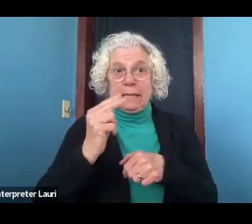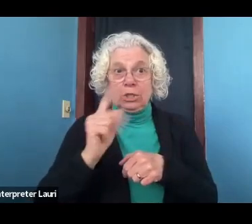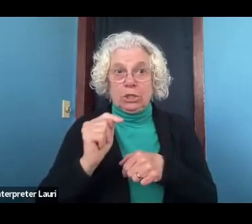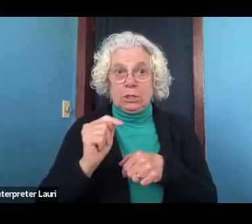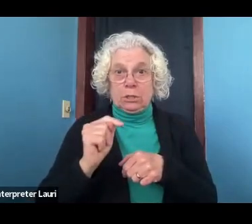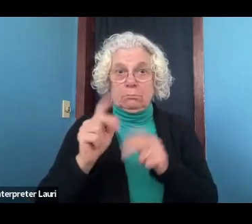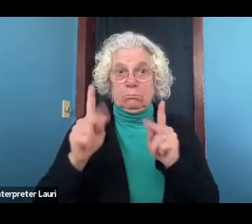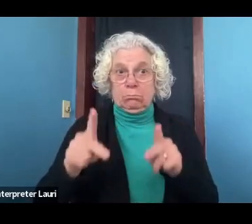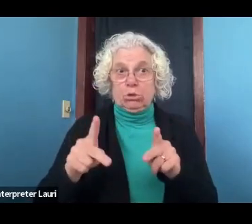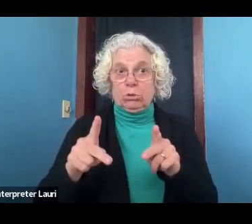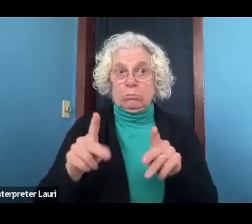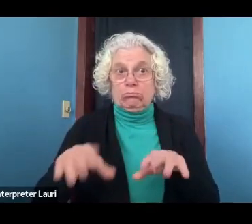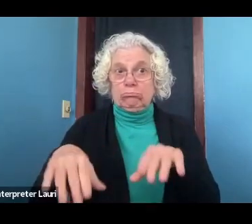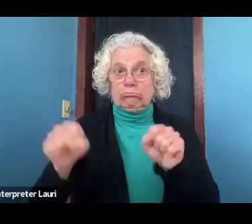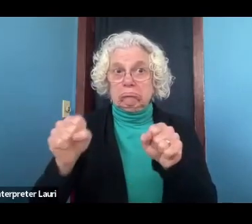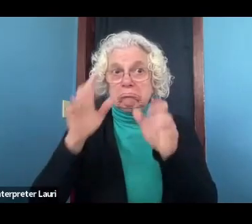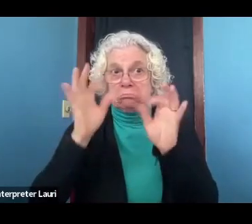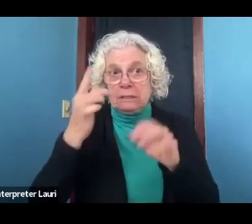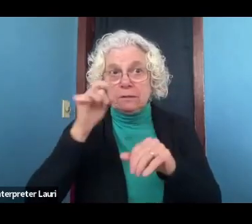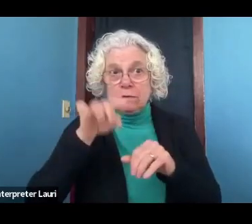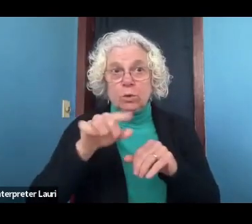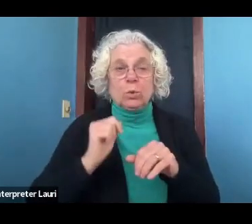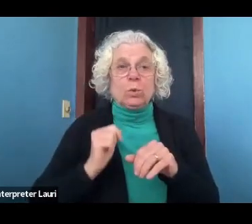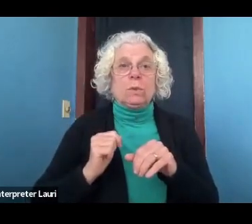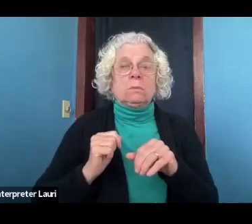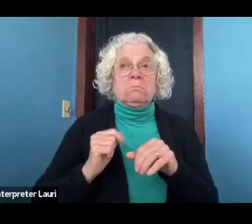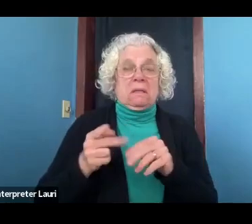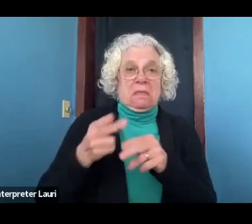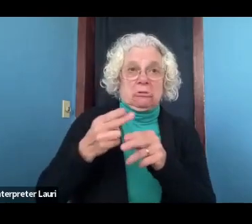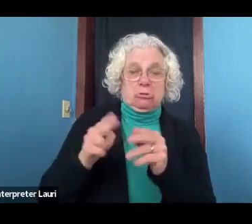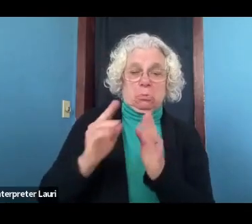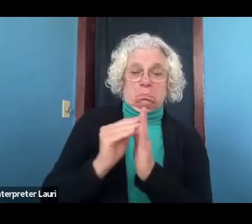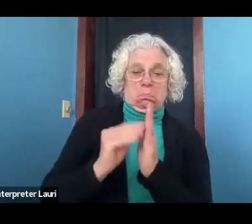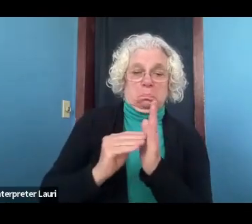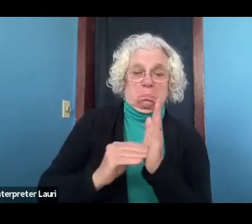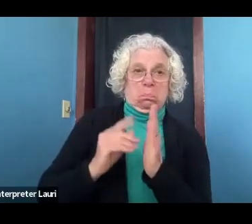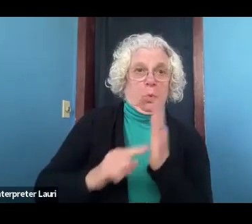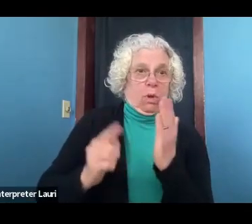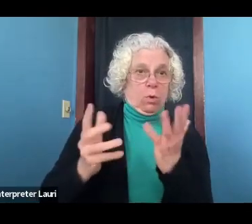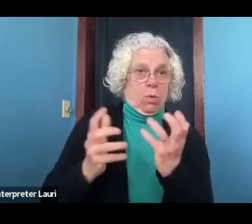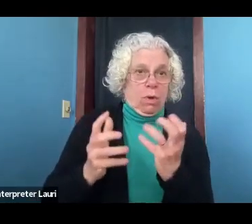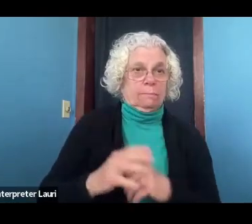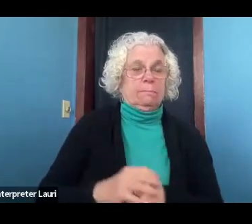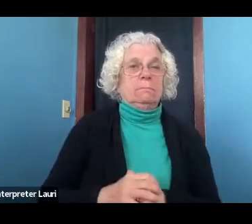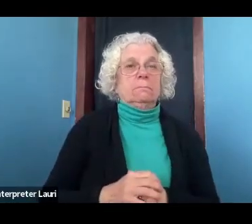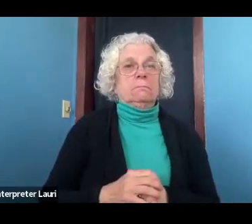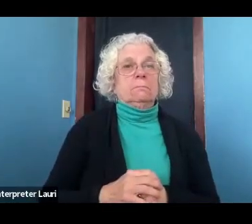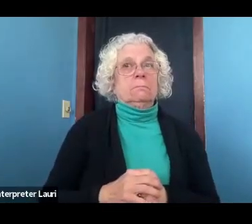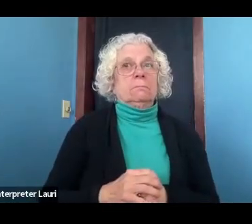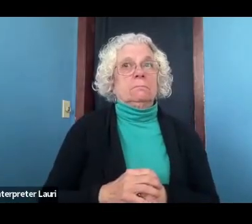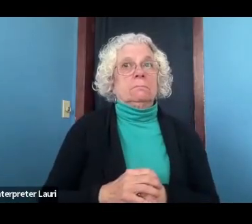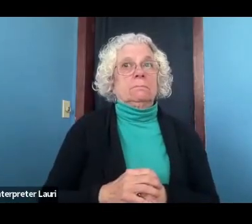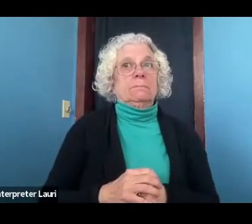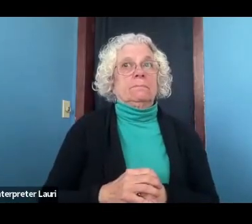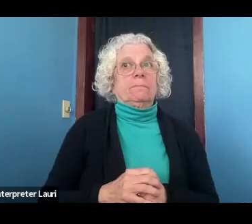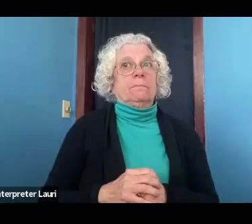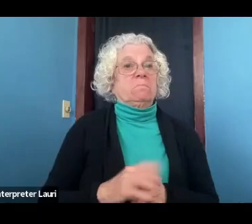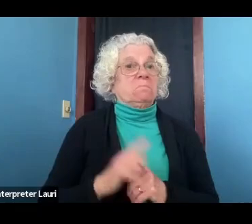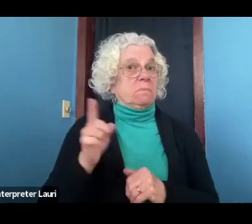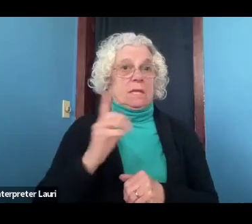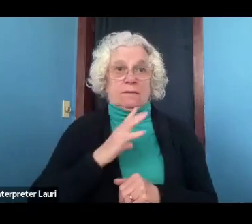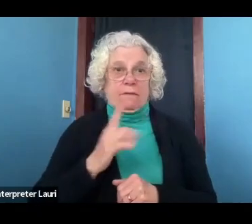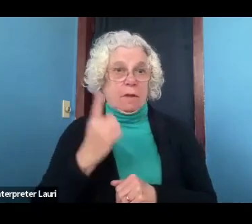a very short blurb of what your wishes are. If you want to have something